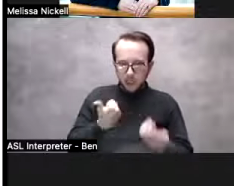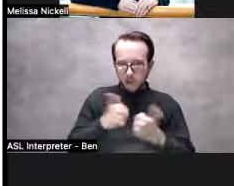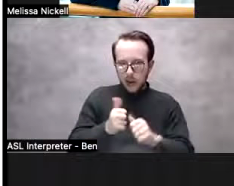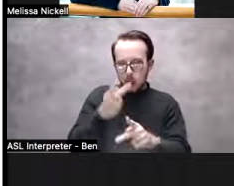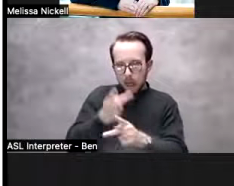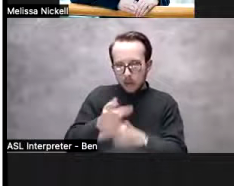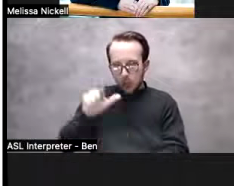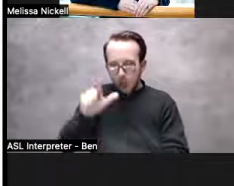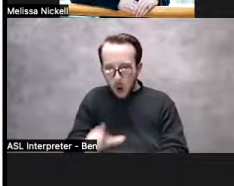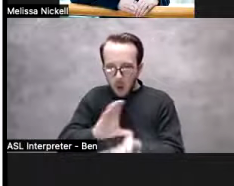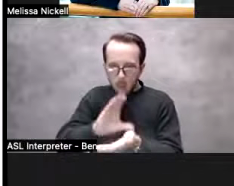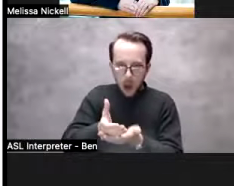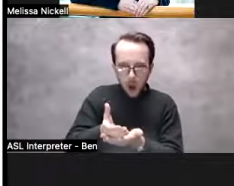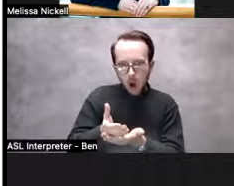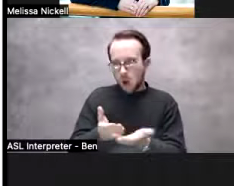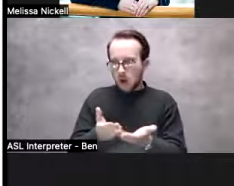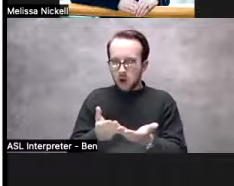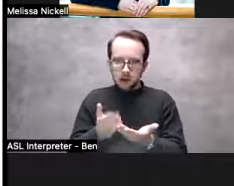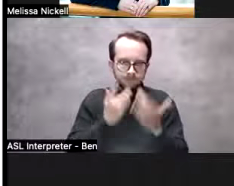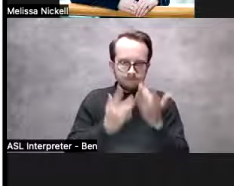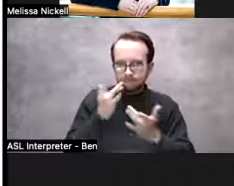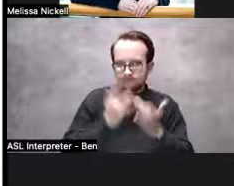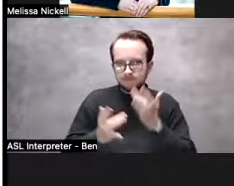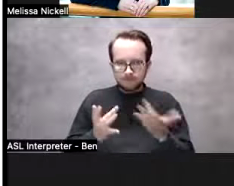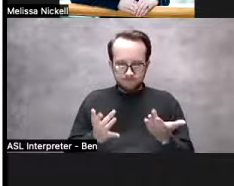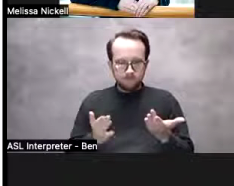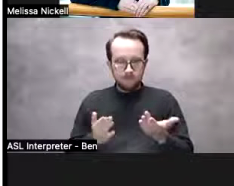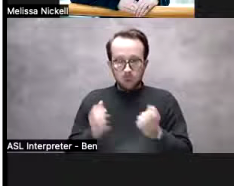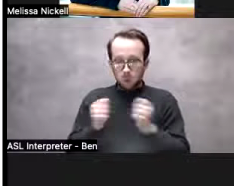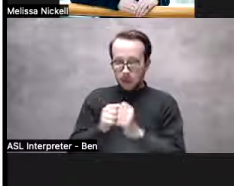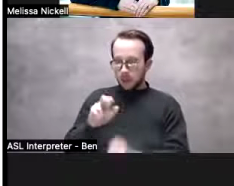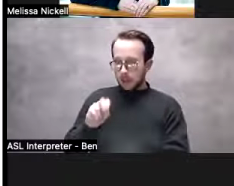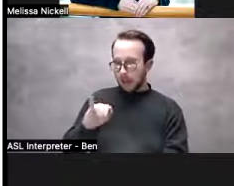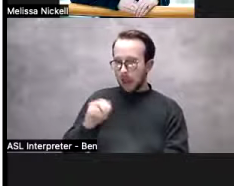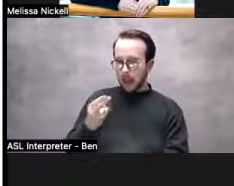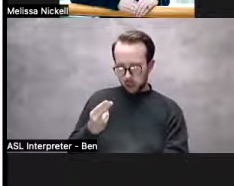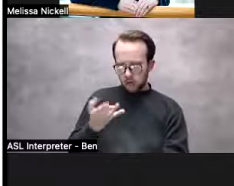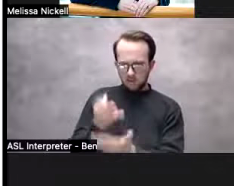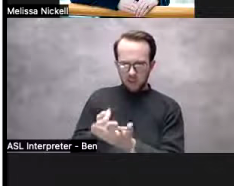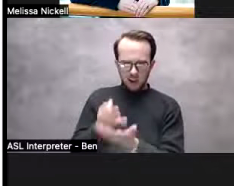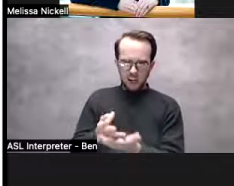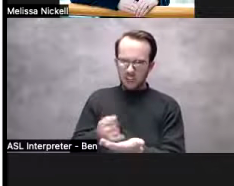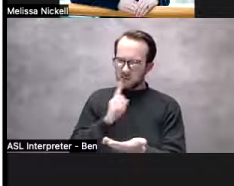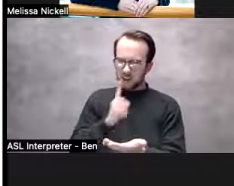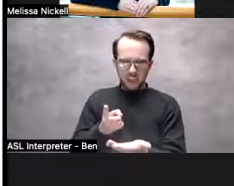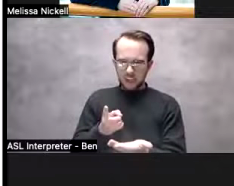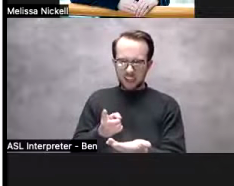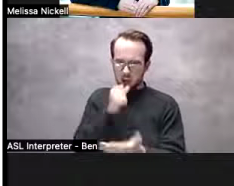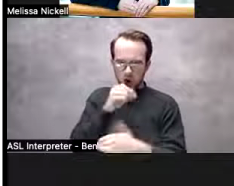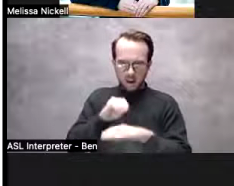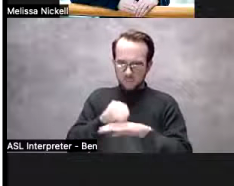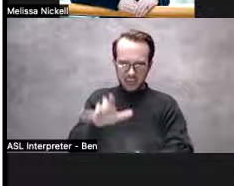can. But with NIH funding, I don't think that's advisable. Okay.